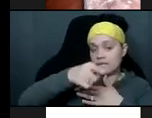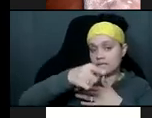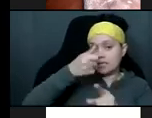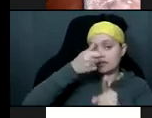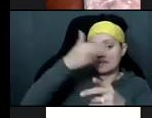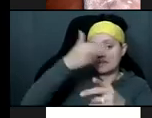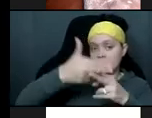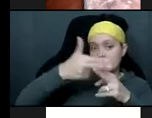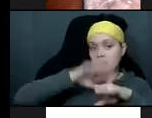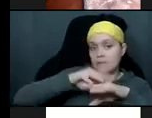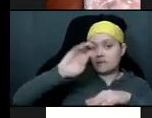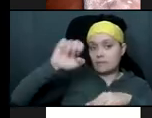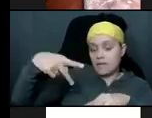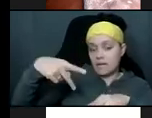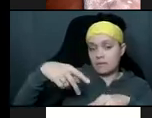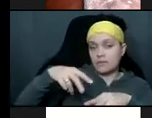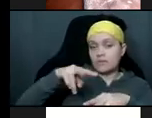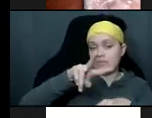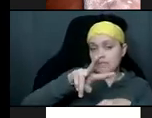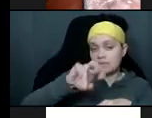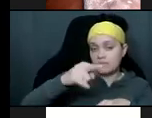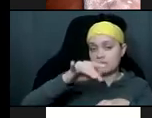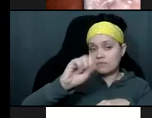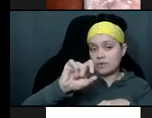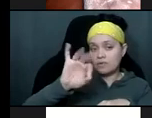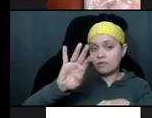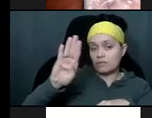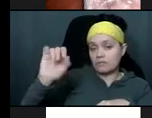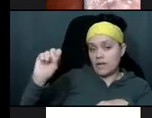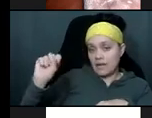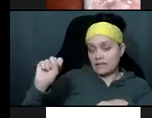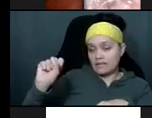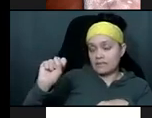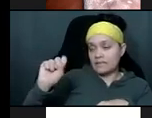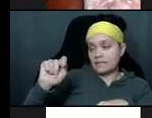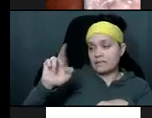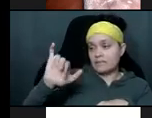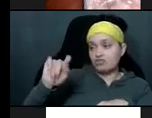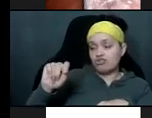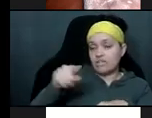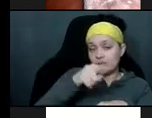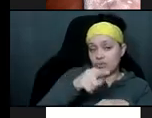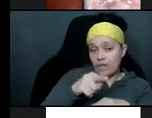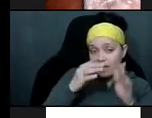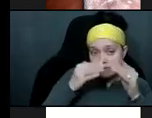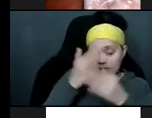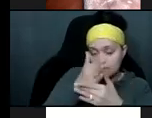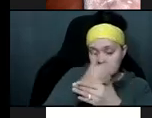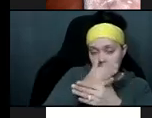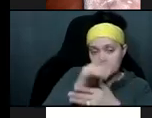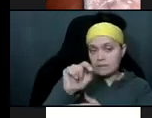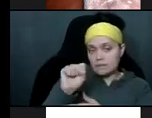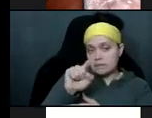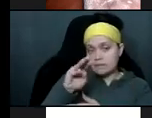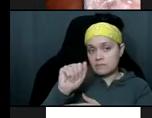name on the map. You can see in the small print, it says there Bass Strait. So that narrow passageway between